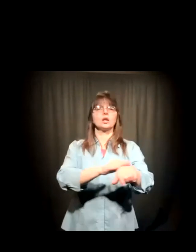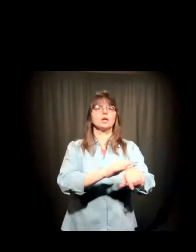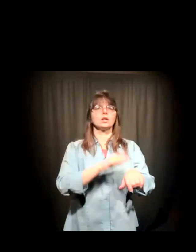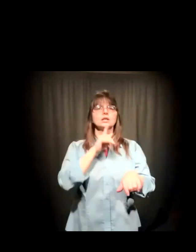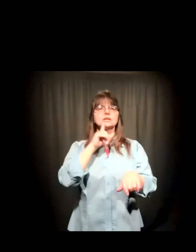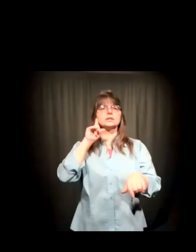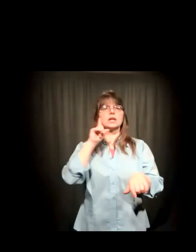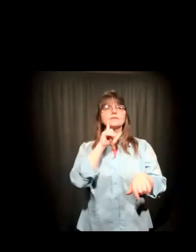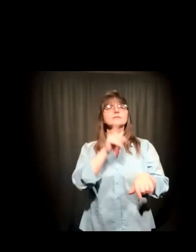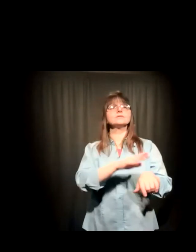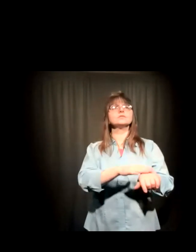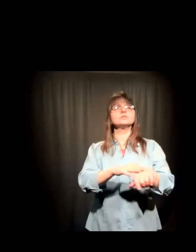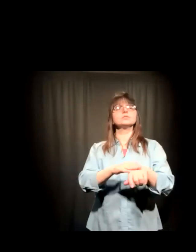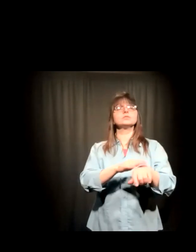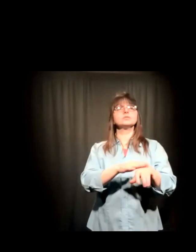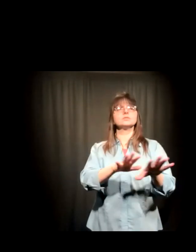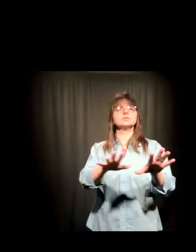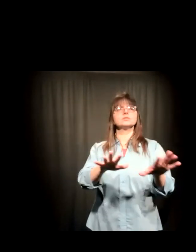she missed him.